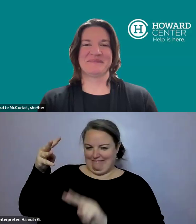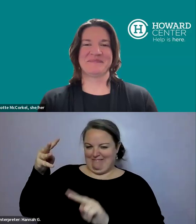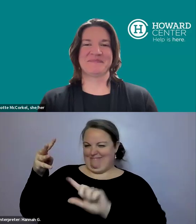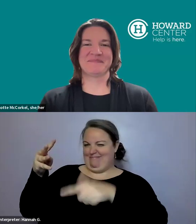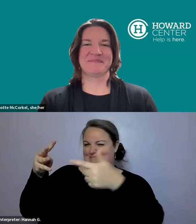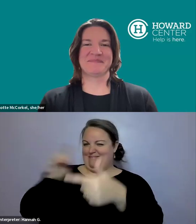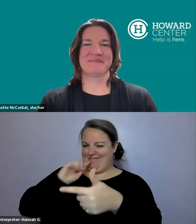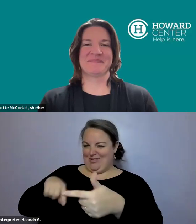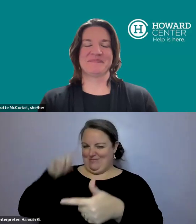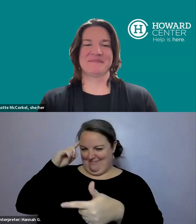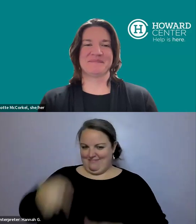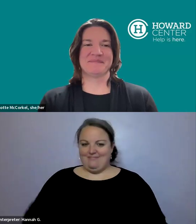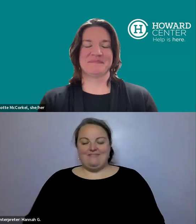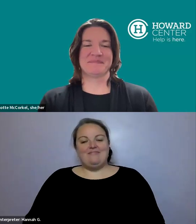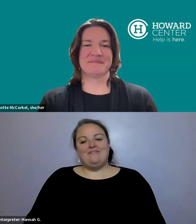answer.